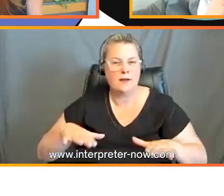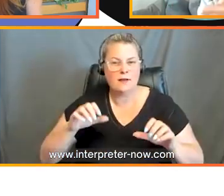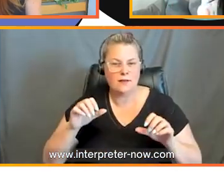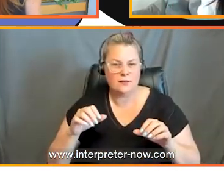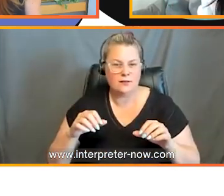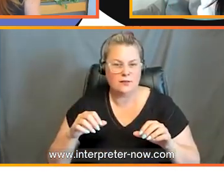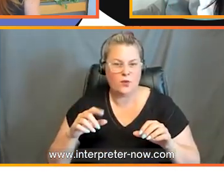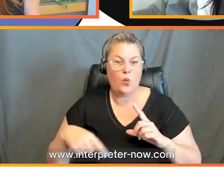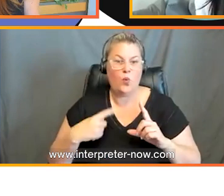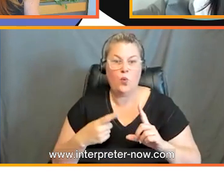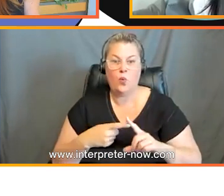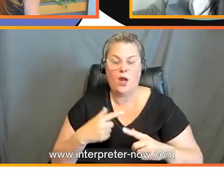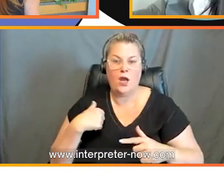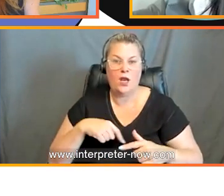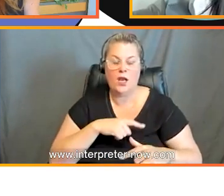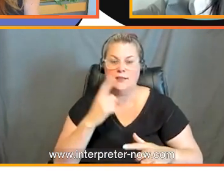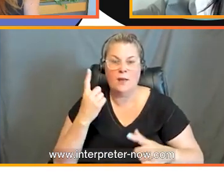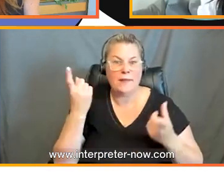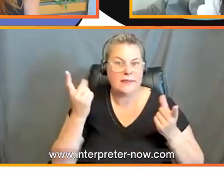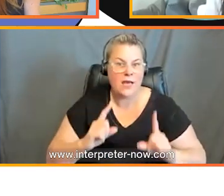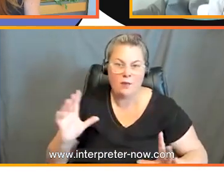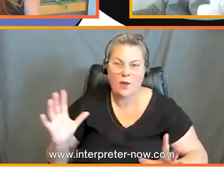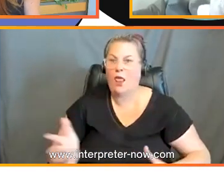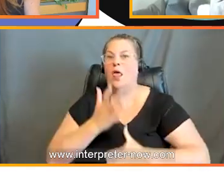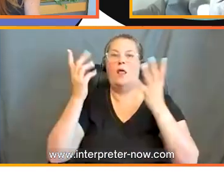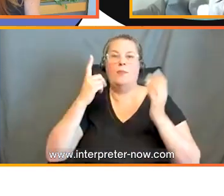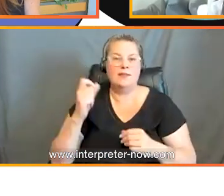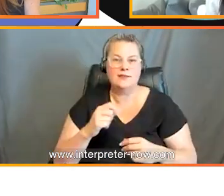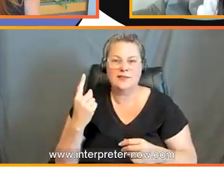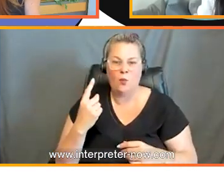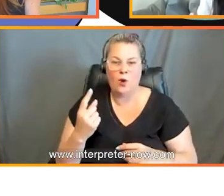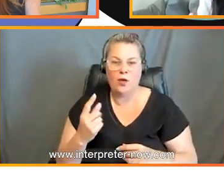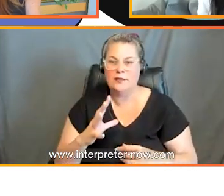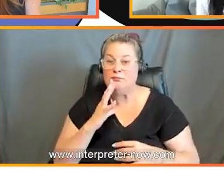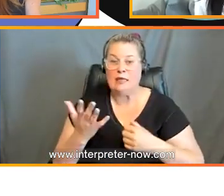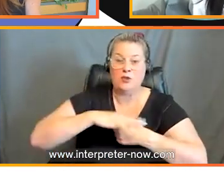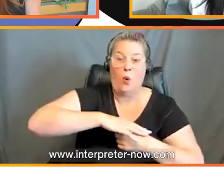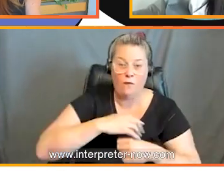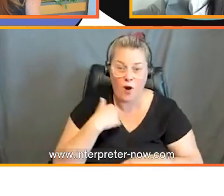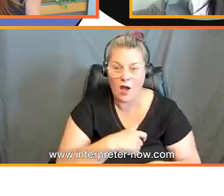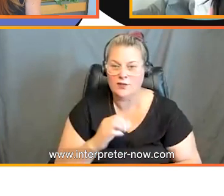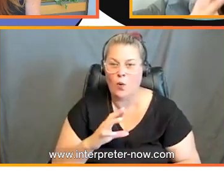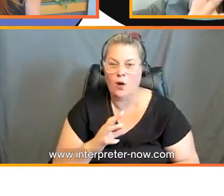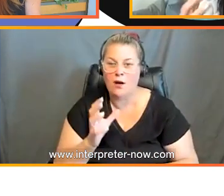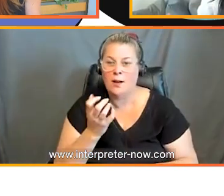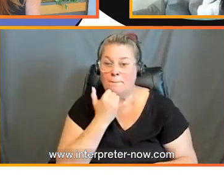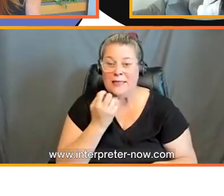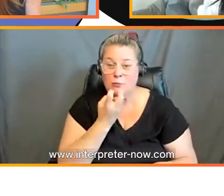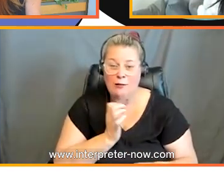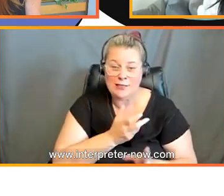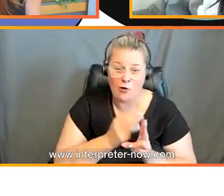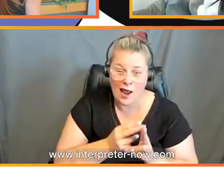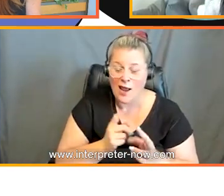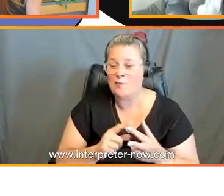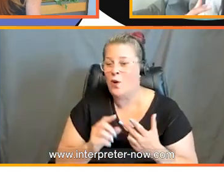is knocked out of our sails because yet again, someone mispronounces our name or speaks over us or ignores us, or we experience a